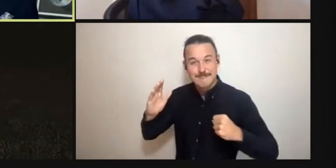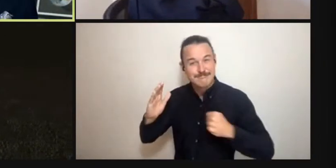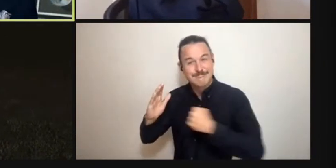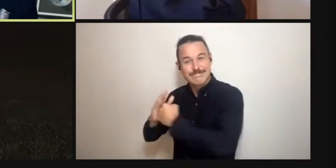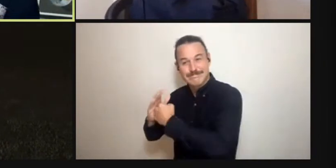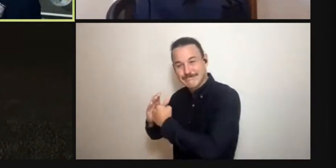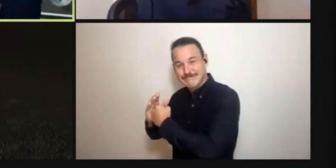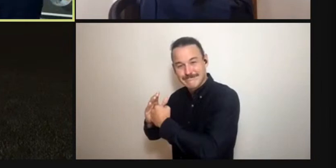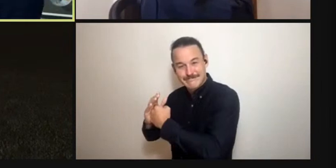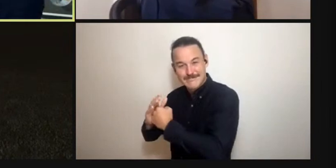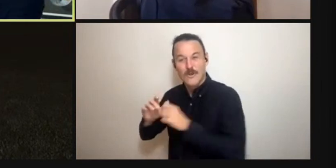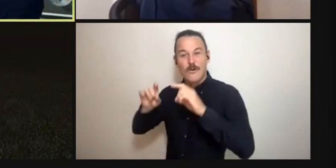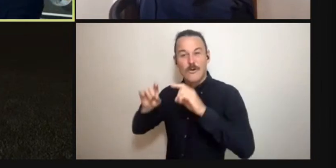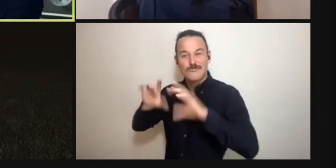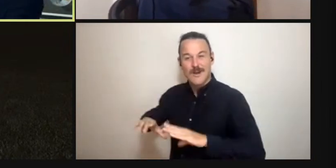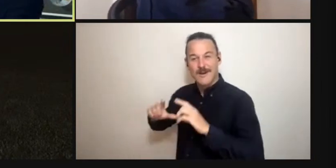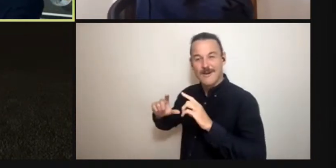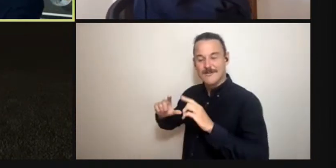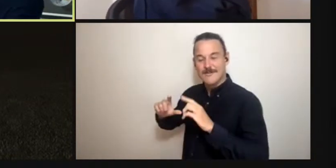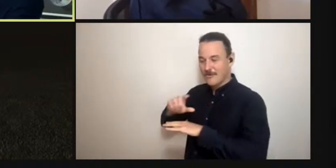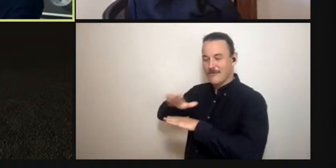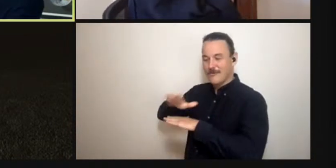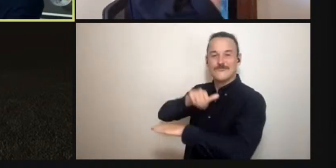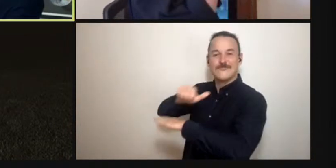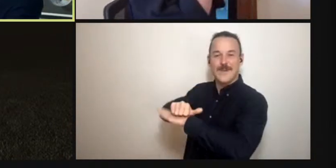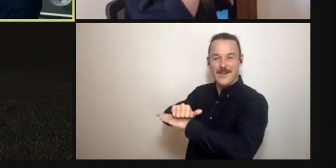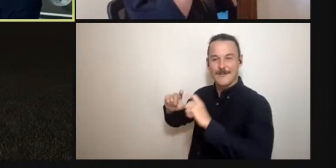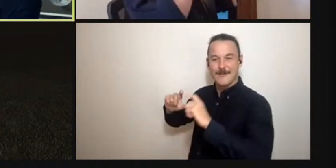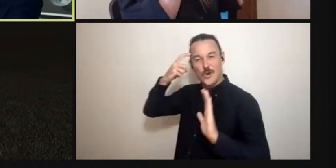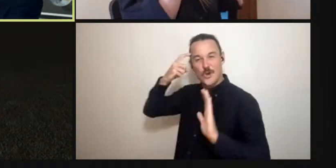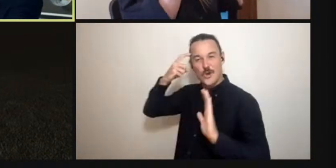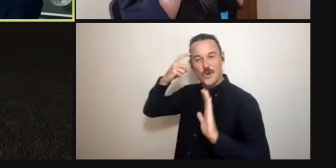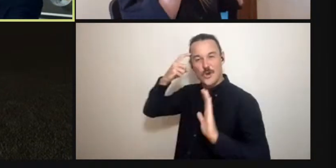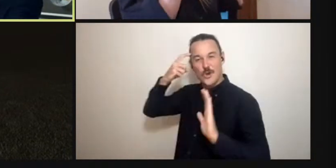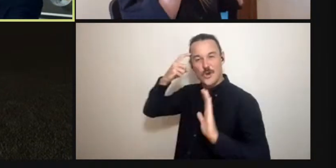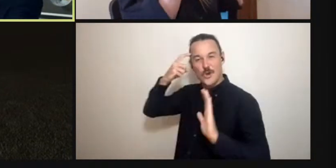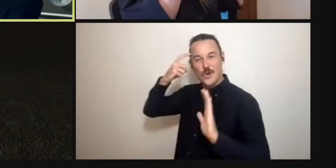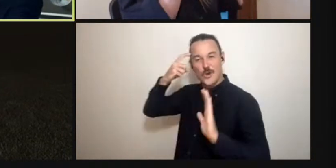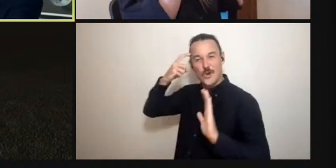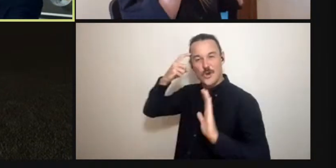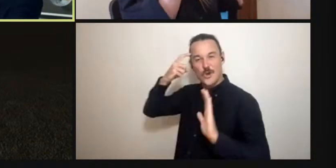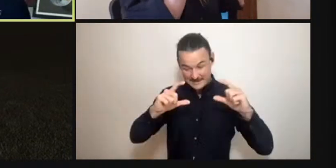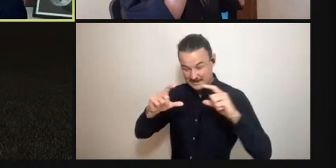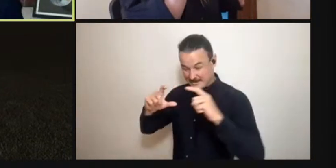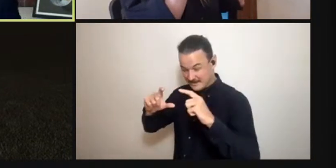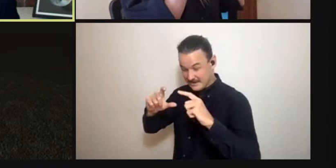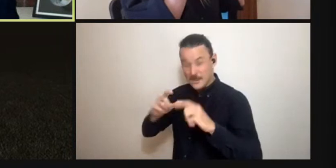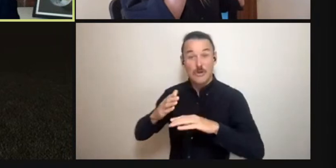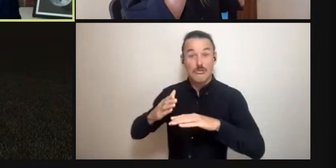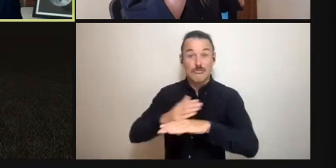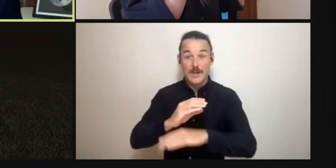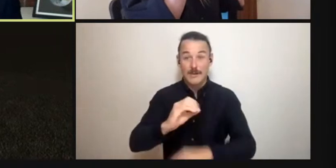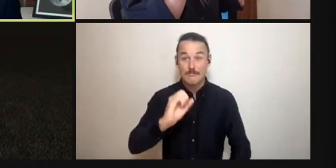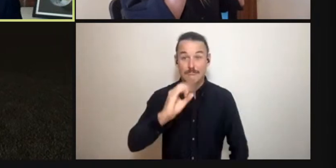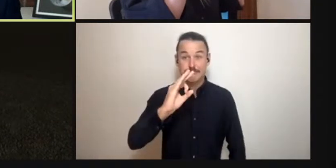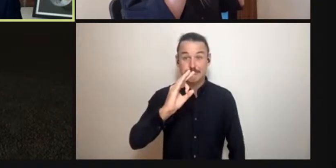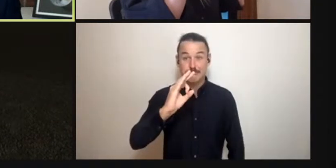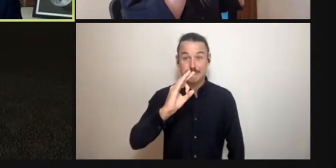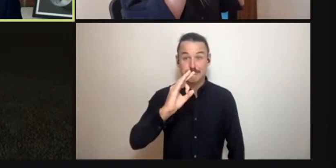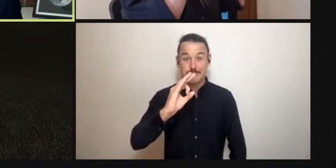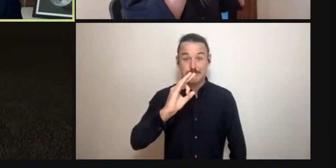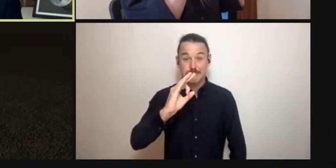acknowledgement of country. And then your little green icon should light up. Press the screen. And you will